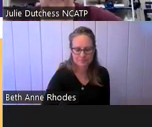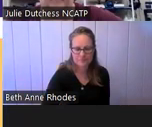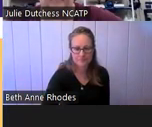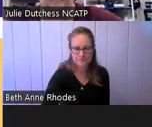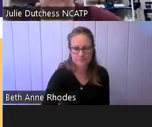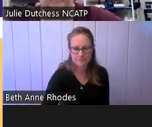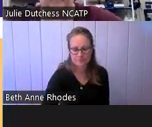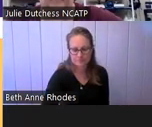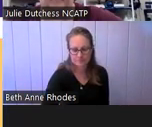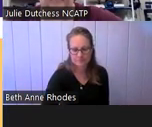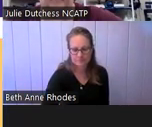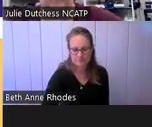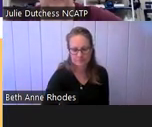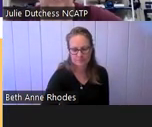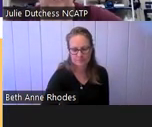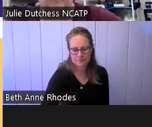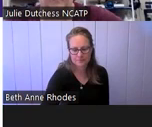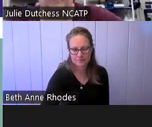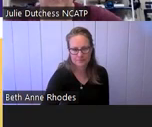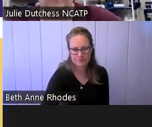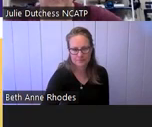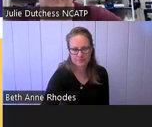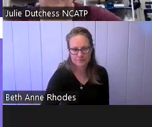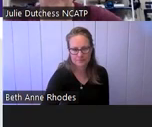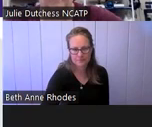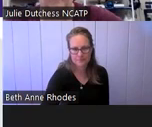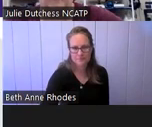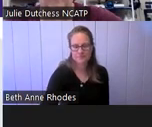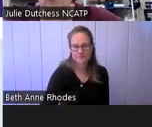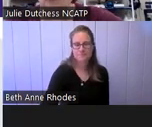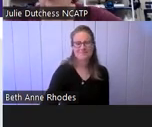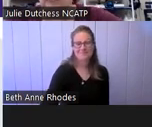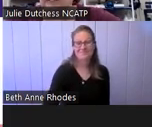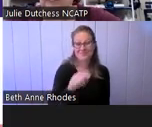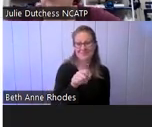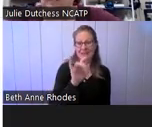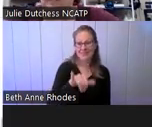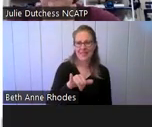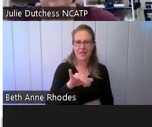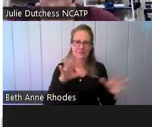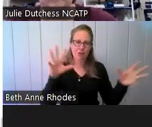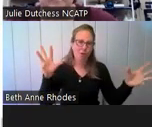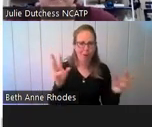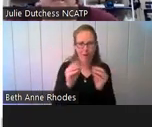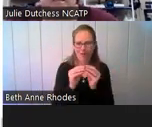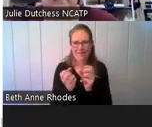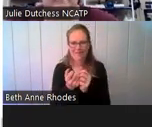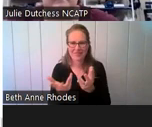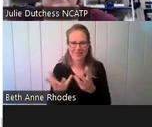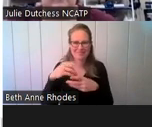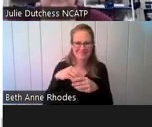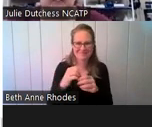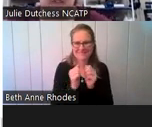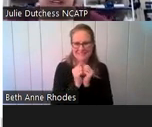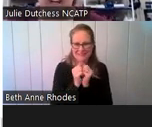maps, and you can even embed custom views. You can see that was like an all-encompassing one. And